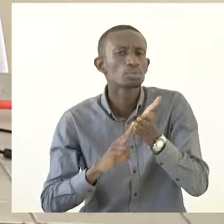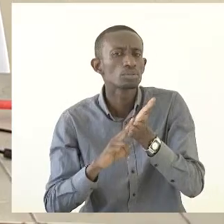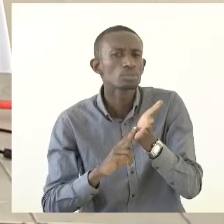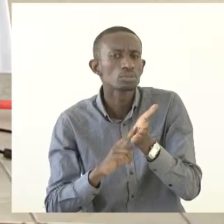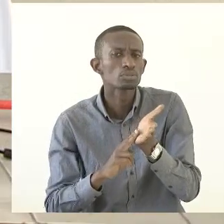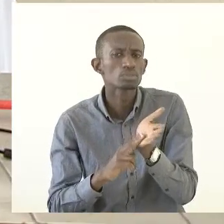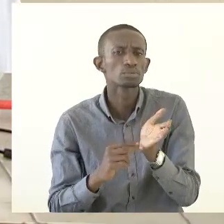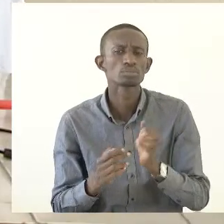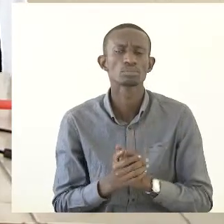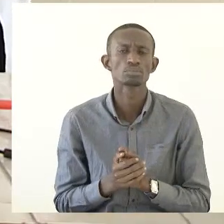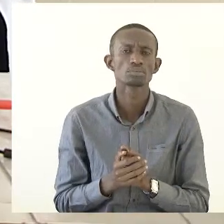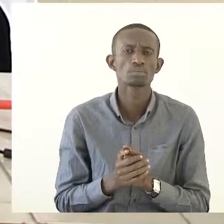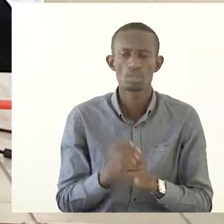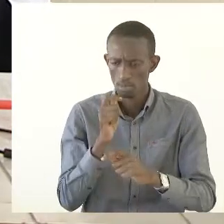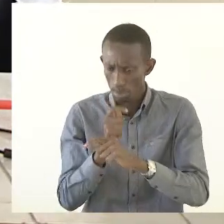to test